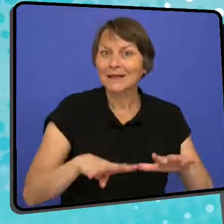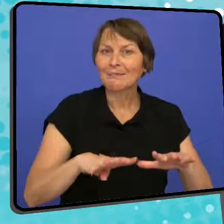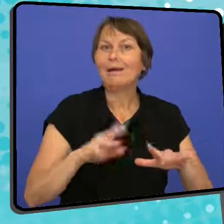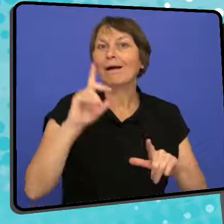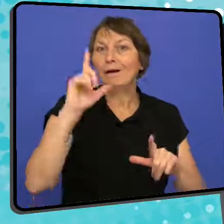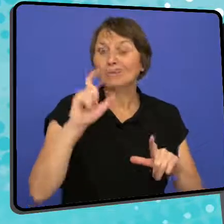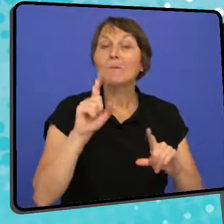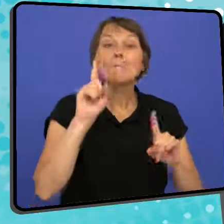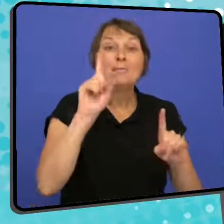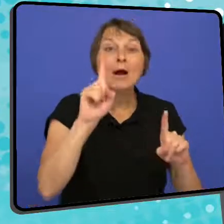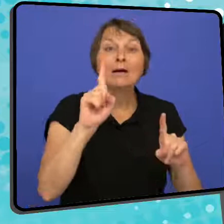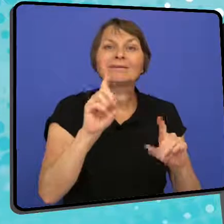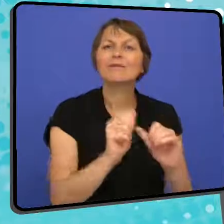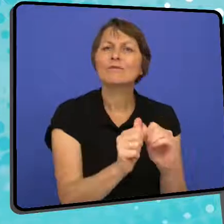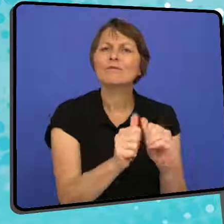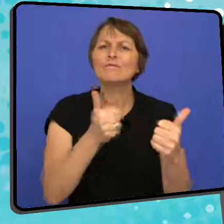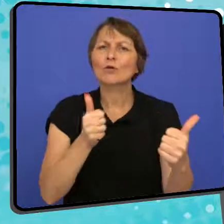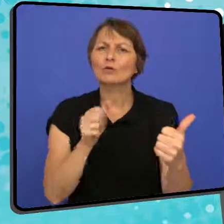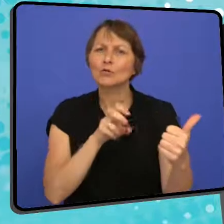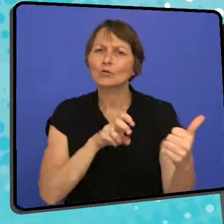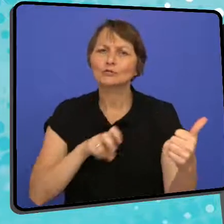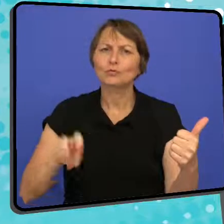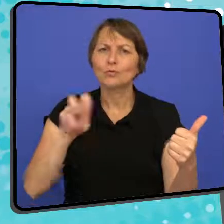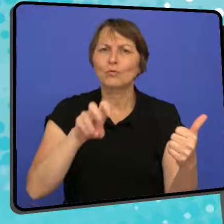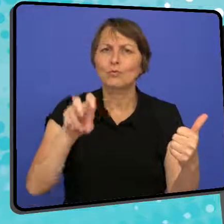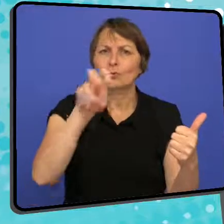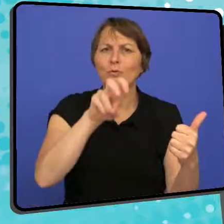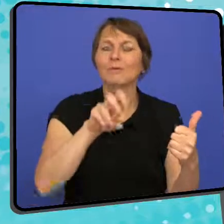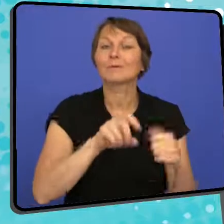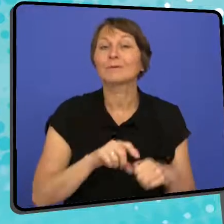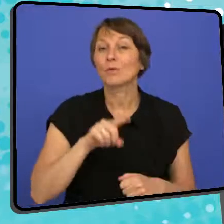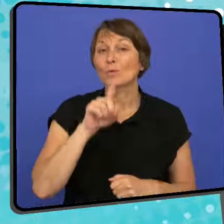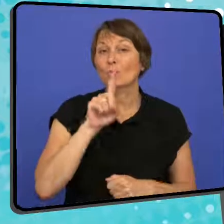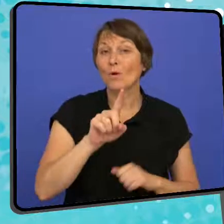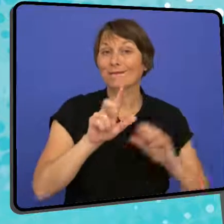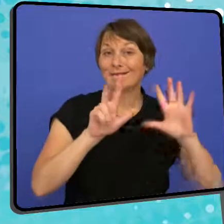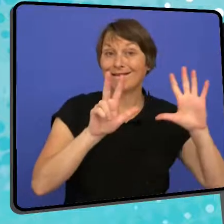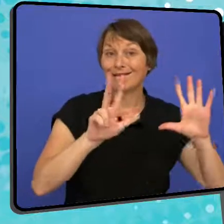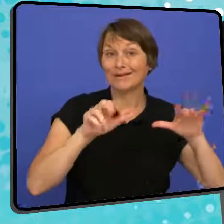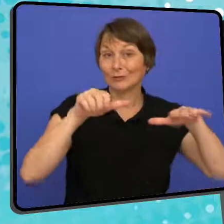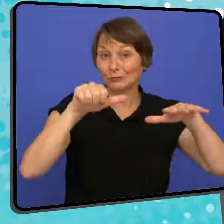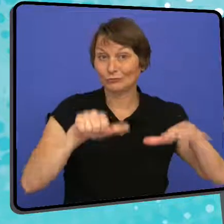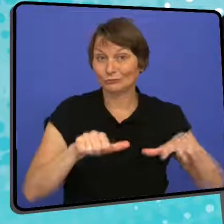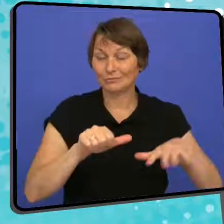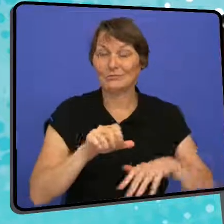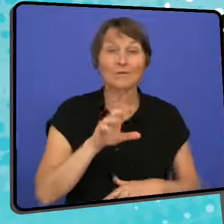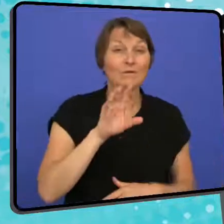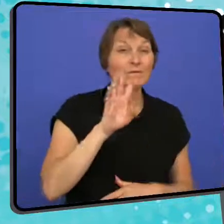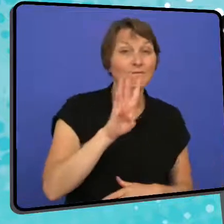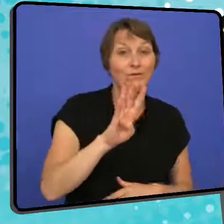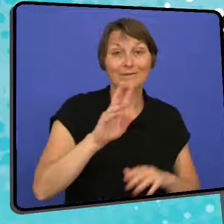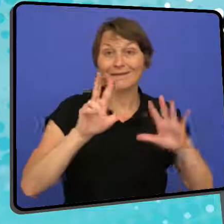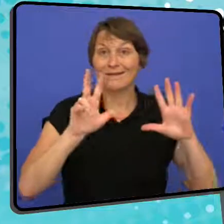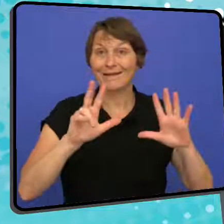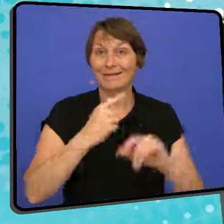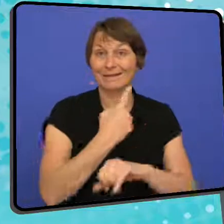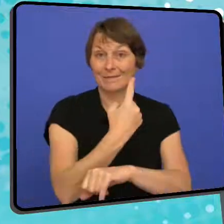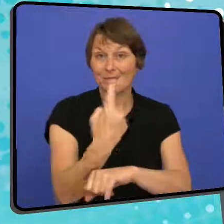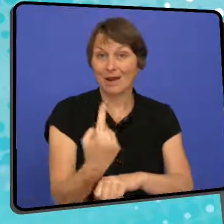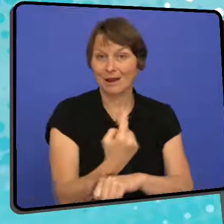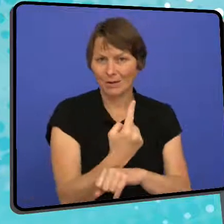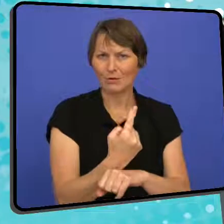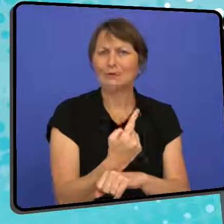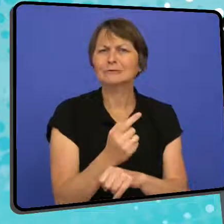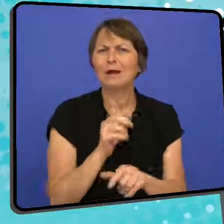tour on 18th of June. 48 hours and we are going to visit 12 cities and